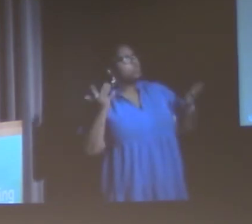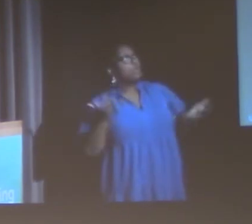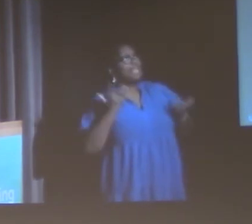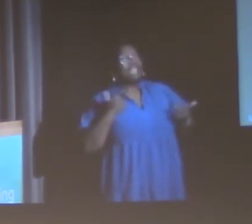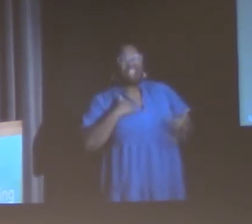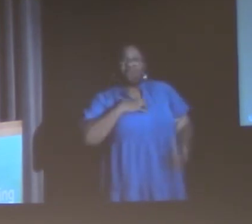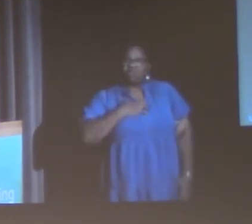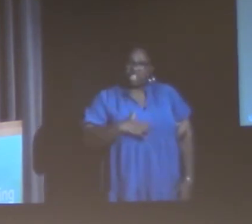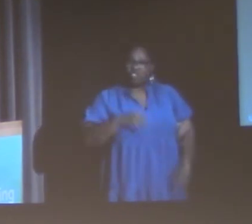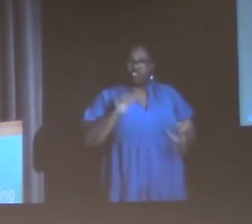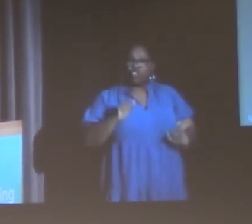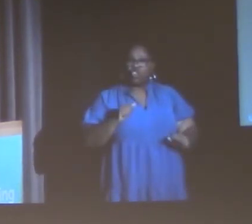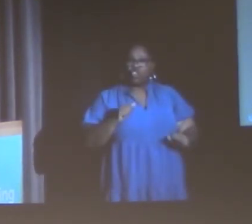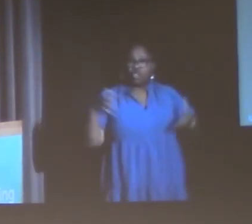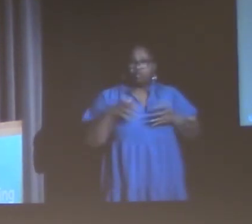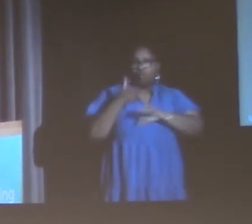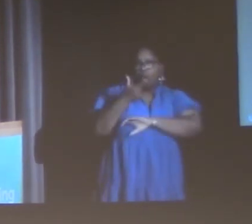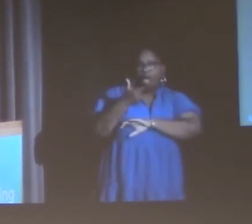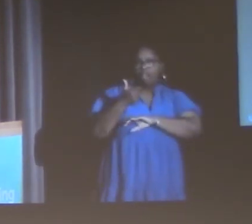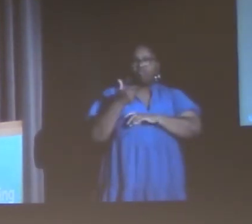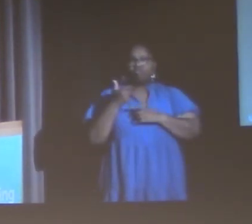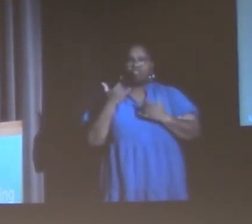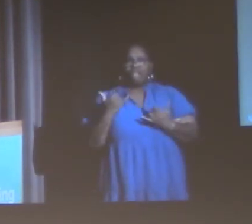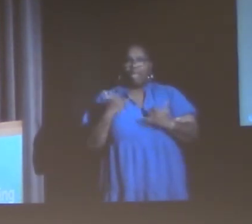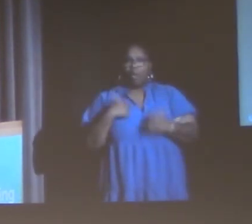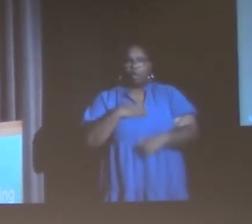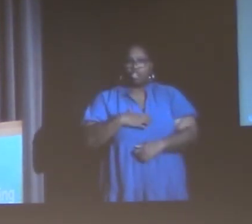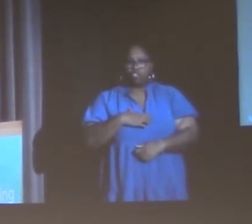all together, because